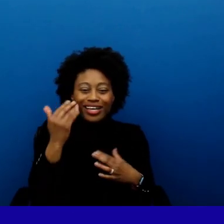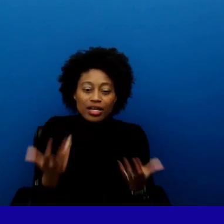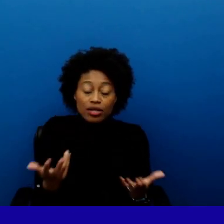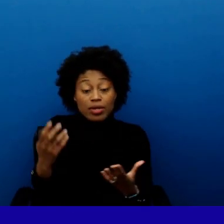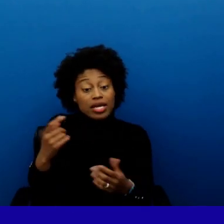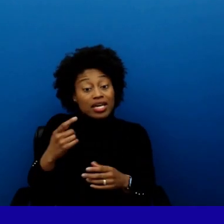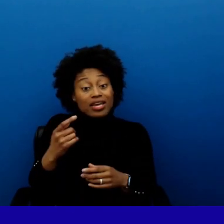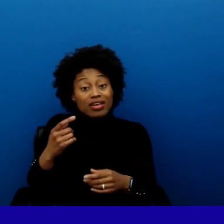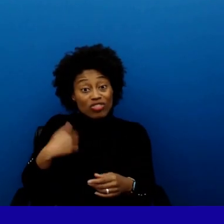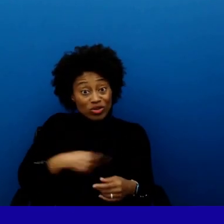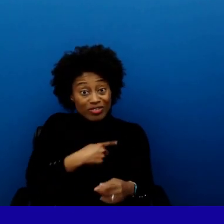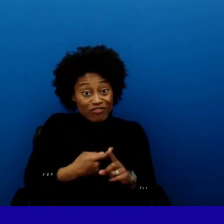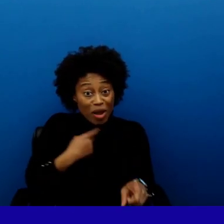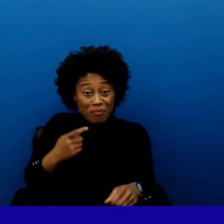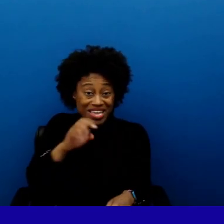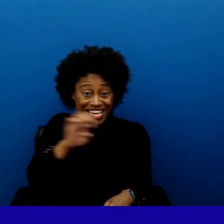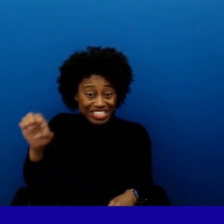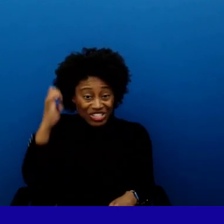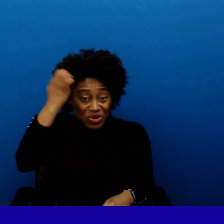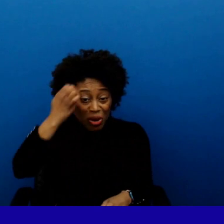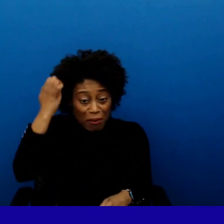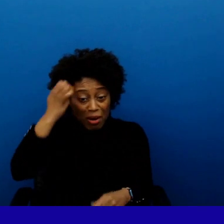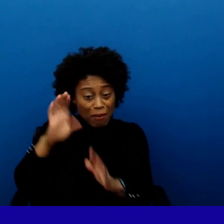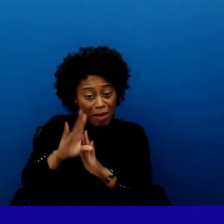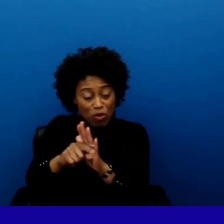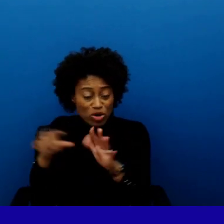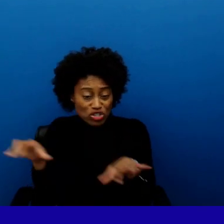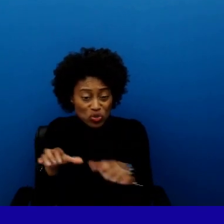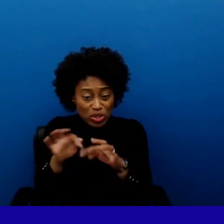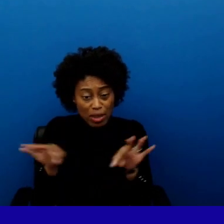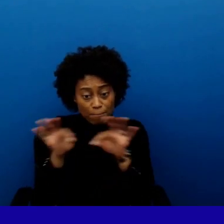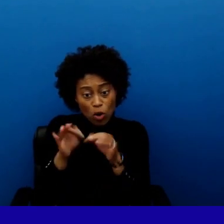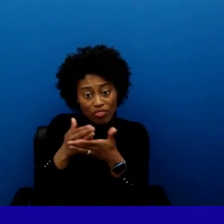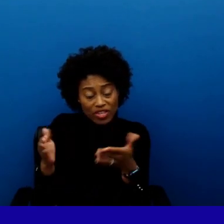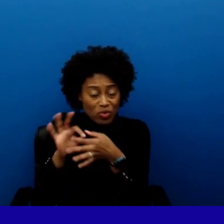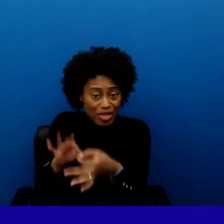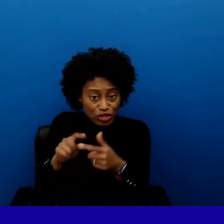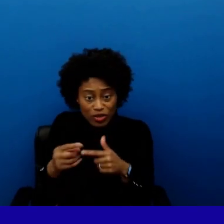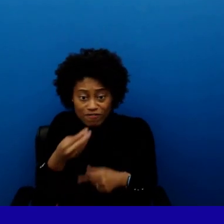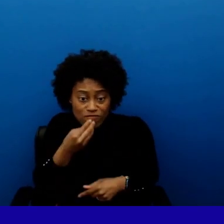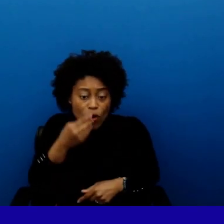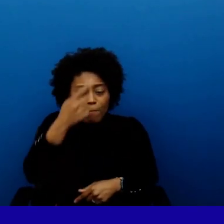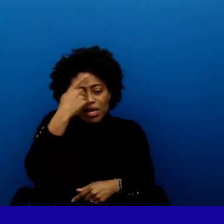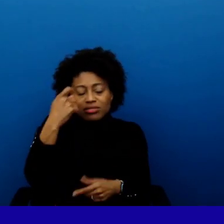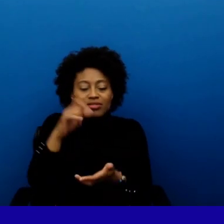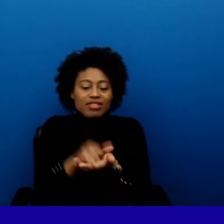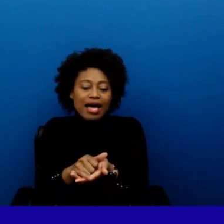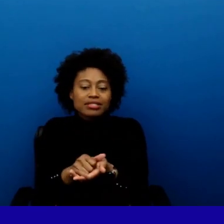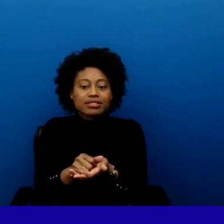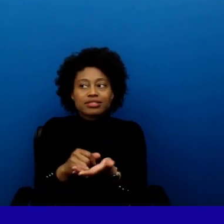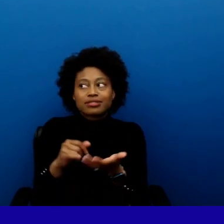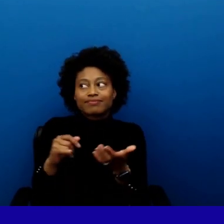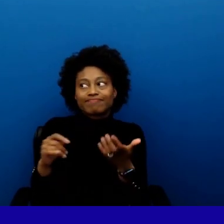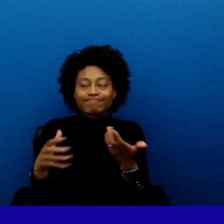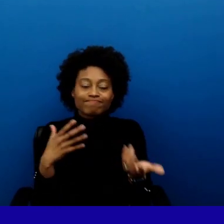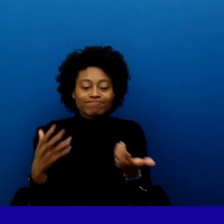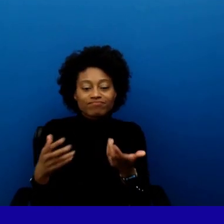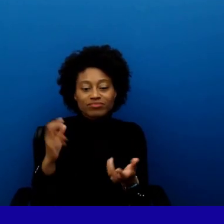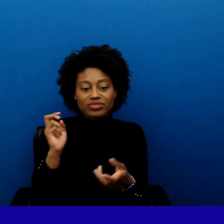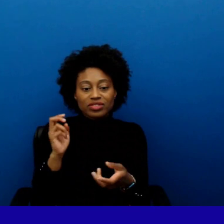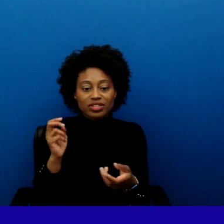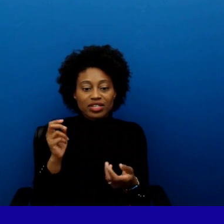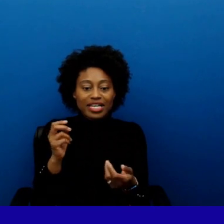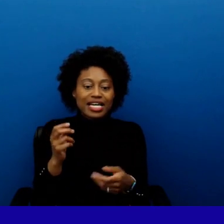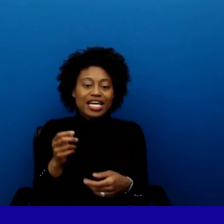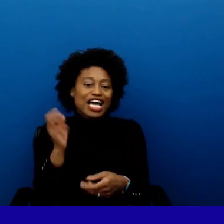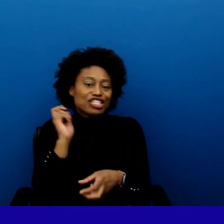over food. Like even those of us from Eastern European backgrounds, right? We do all the important things around food because it's